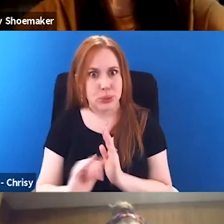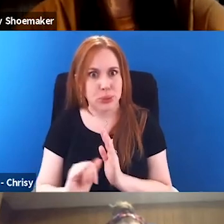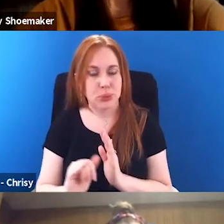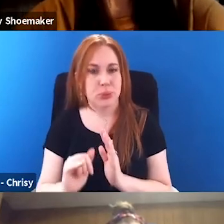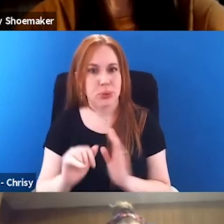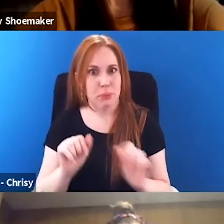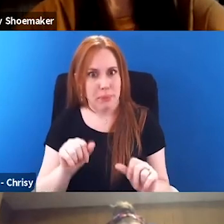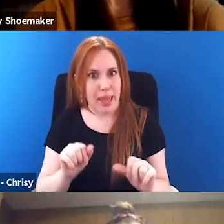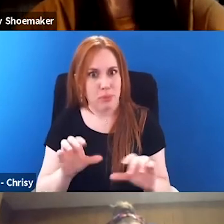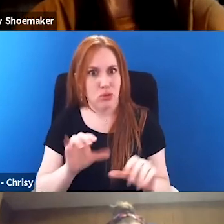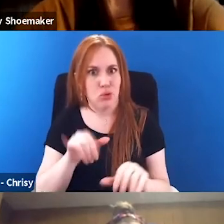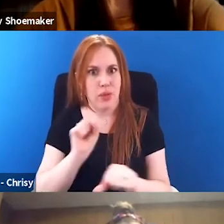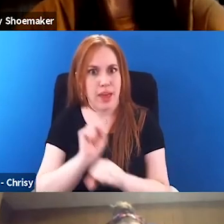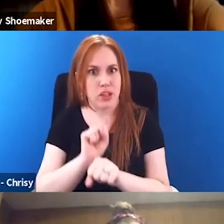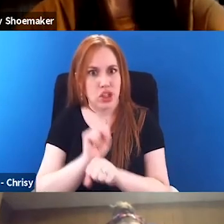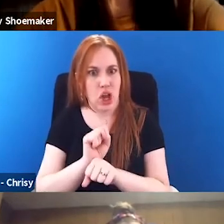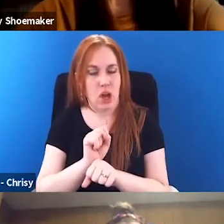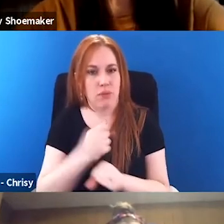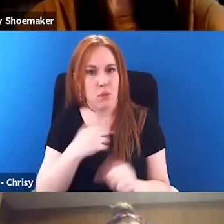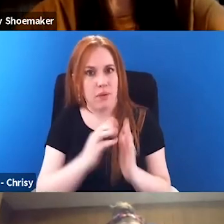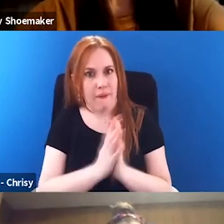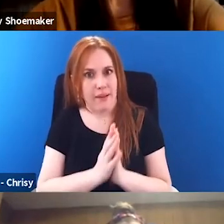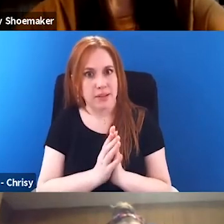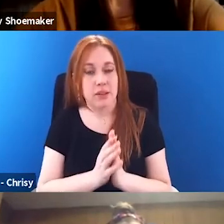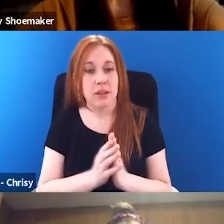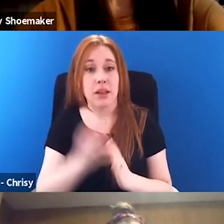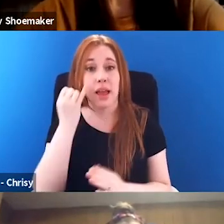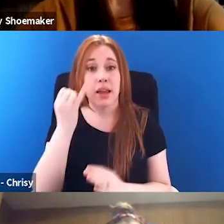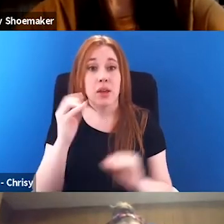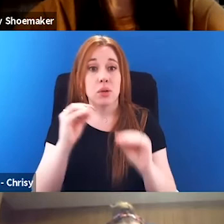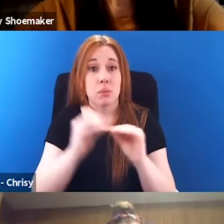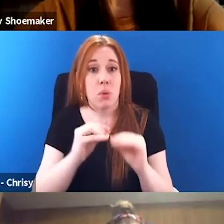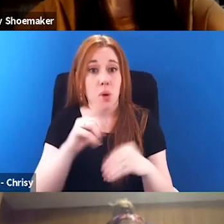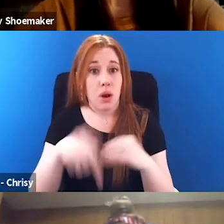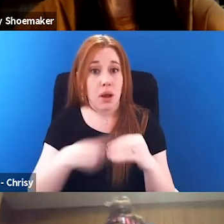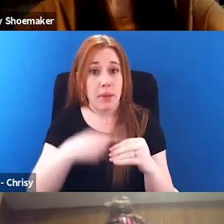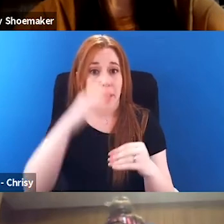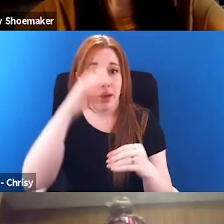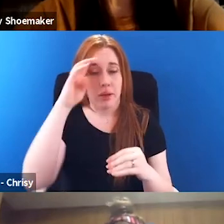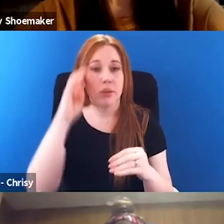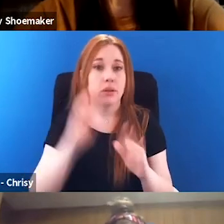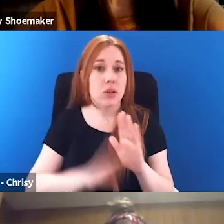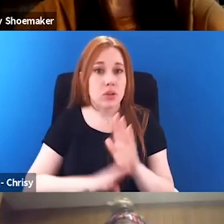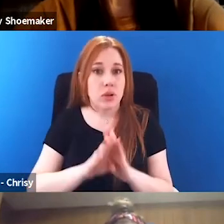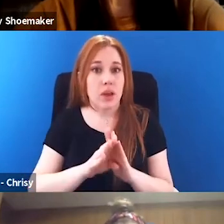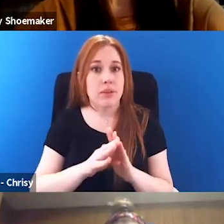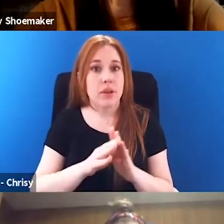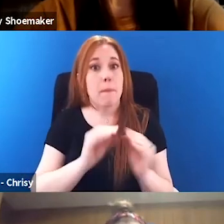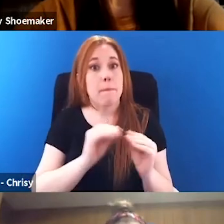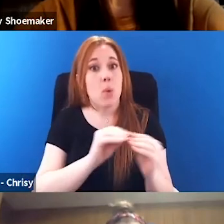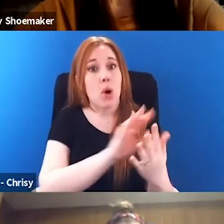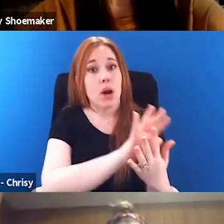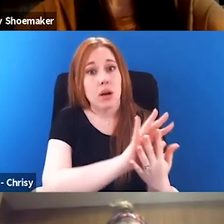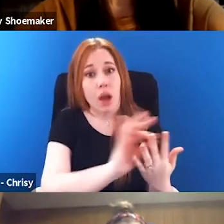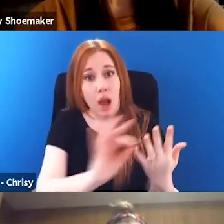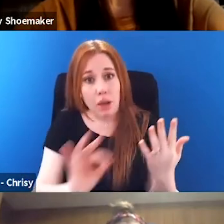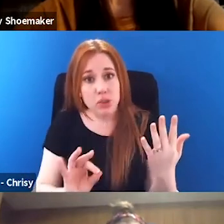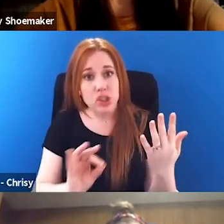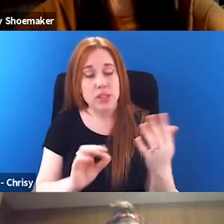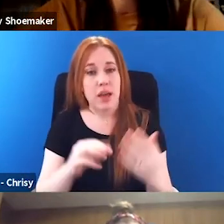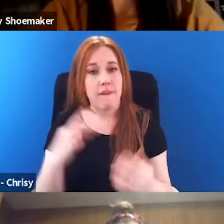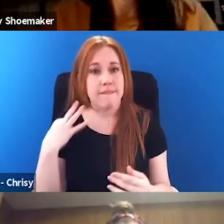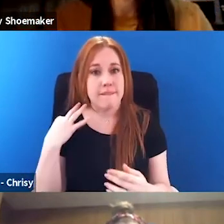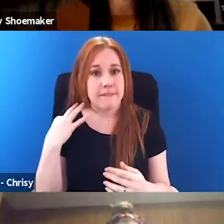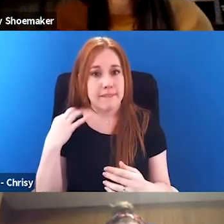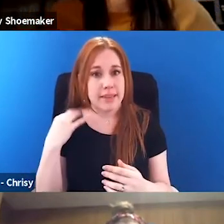job that they're asked to do. The idea is more about creating a pool of candidates where there is